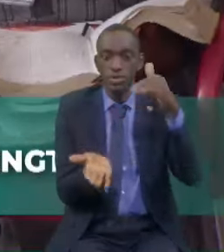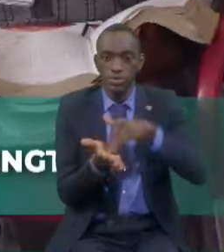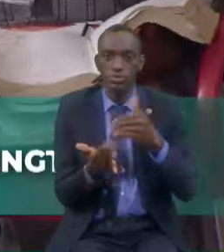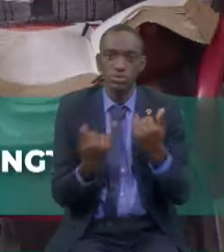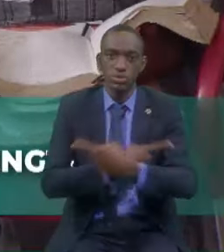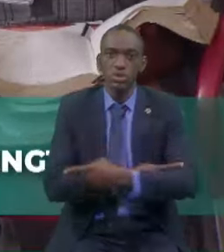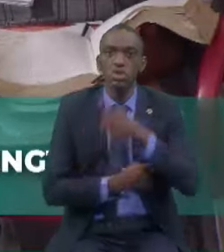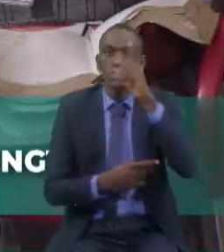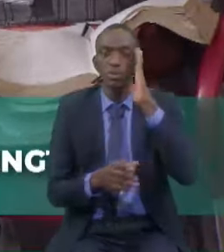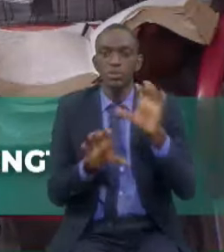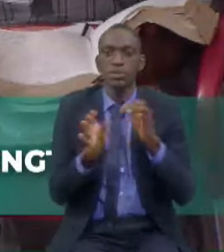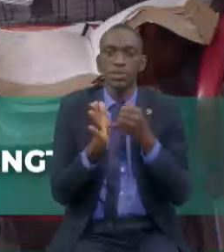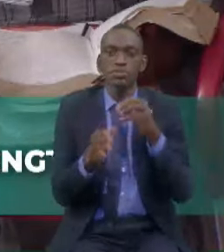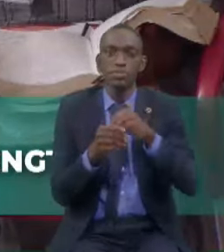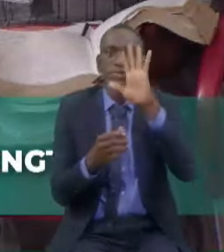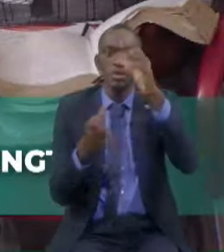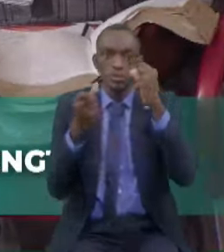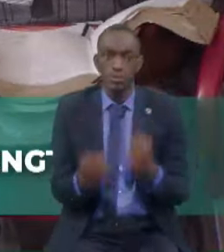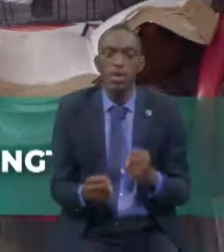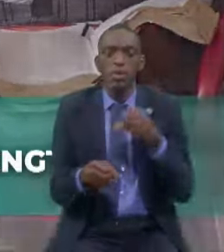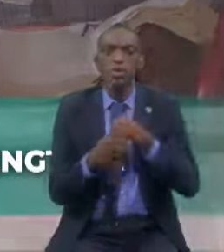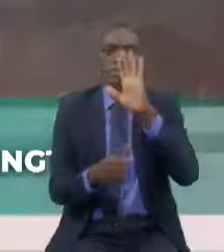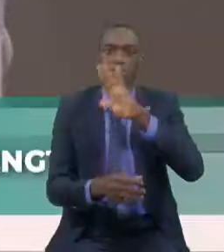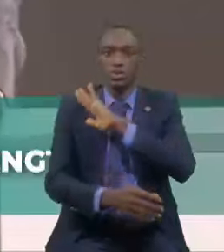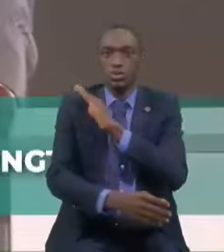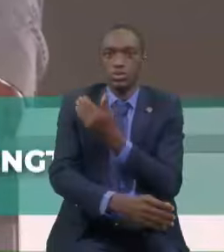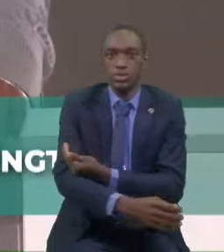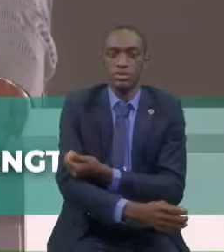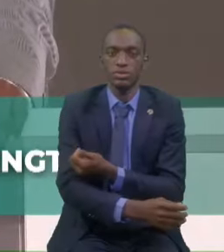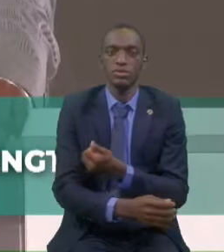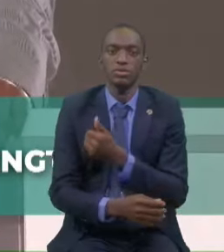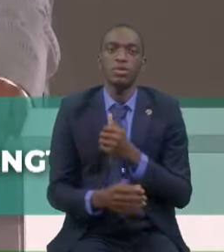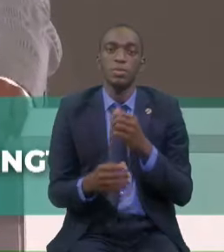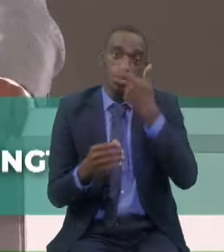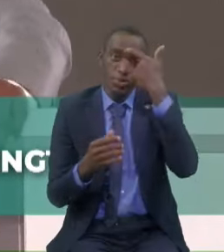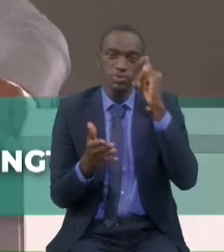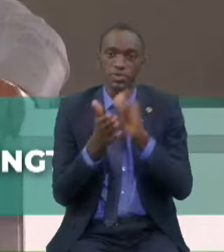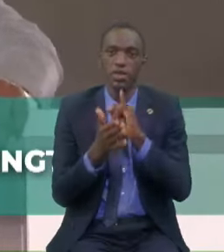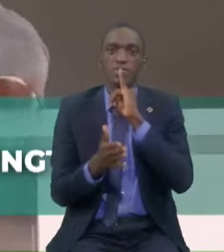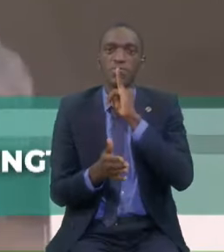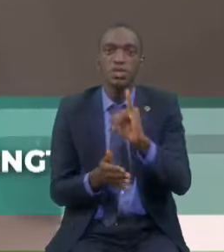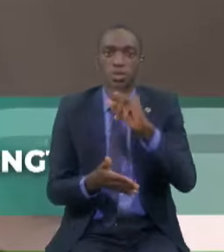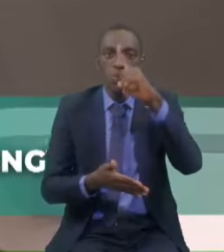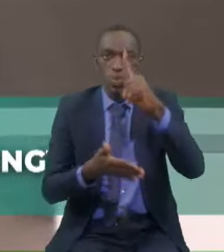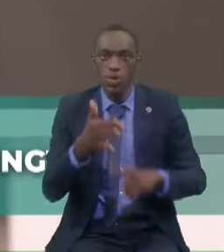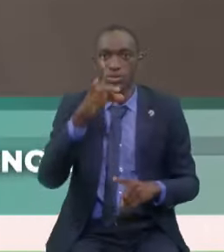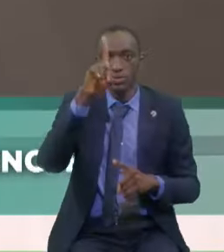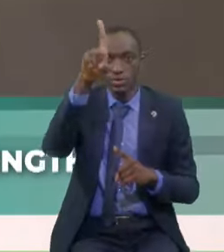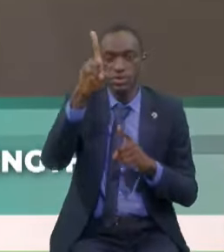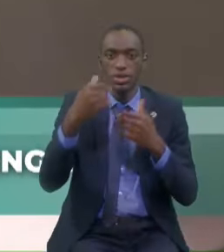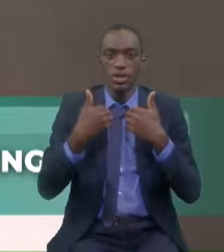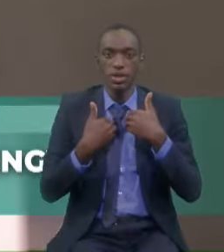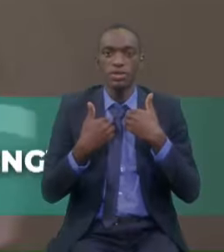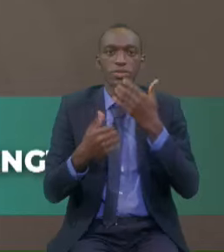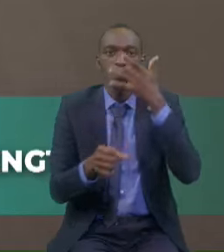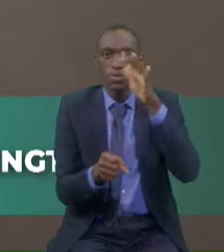will do it in his authority, because that is what he has promised. And he says,